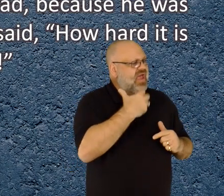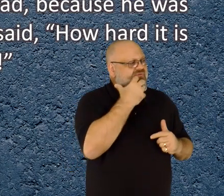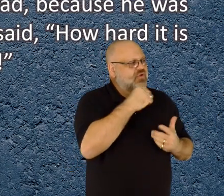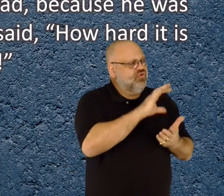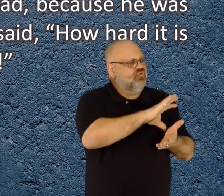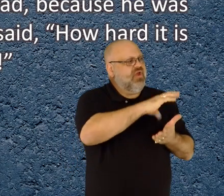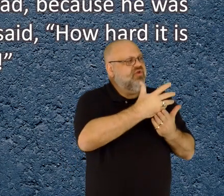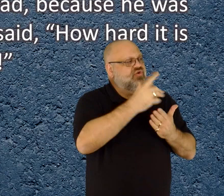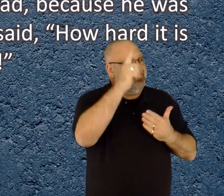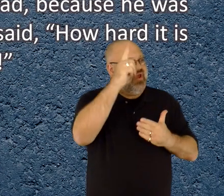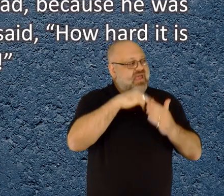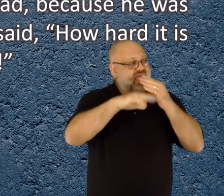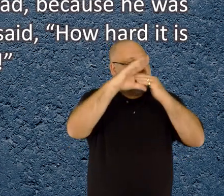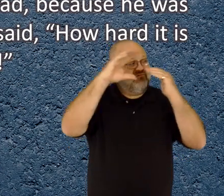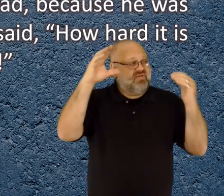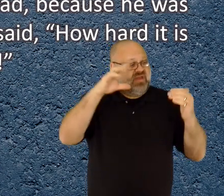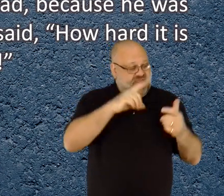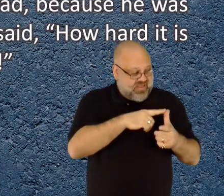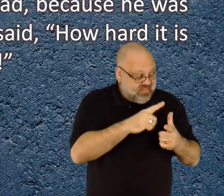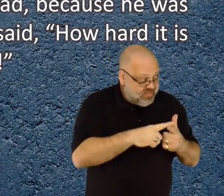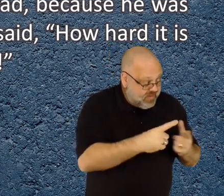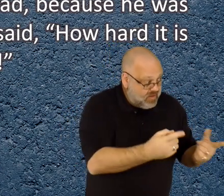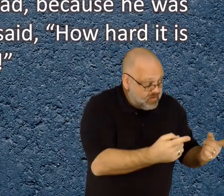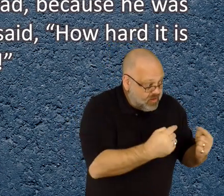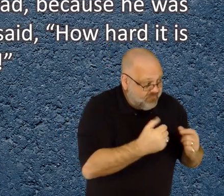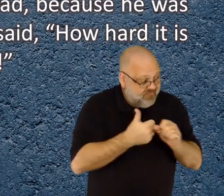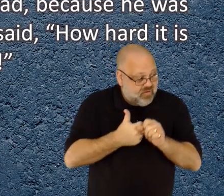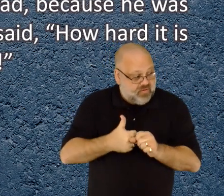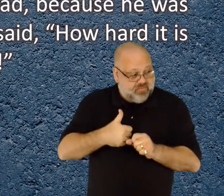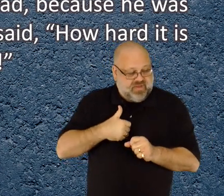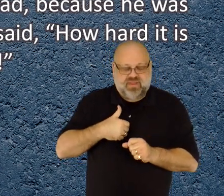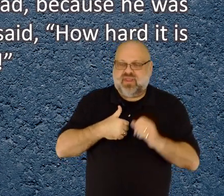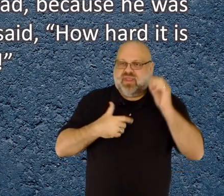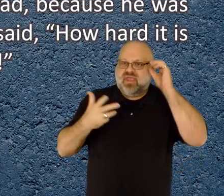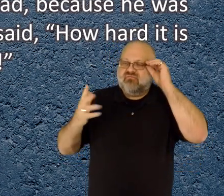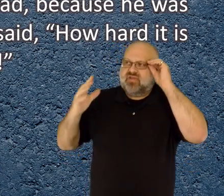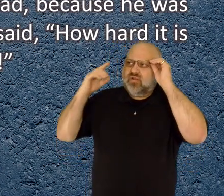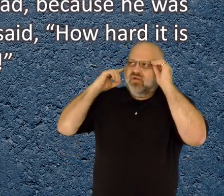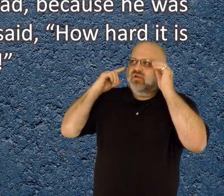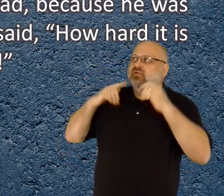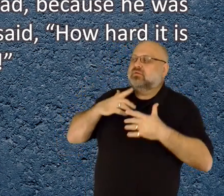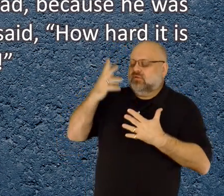heaven. Then come follow me.' When he heard this, he became very